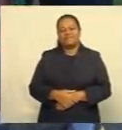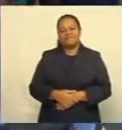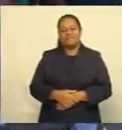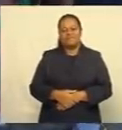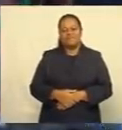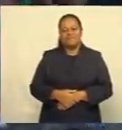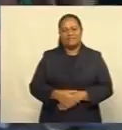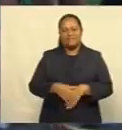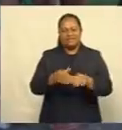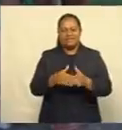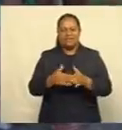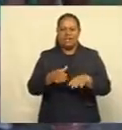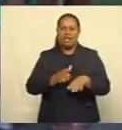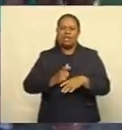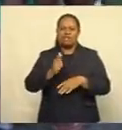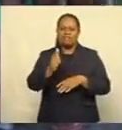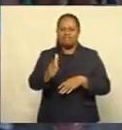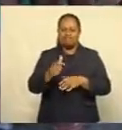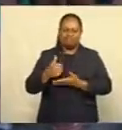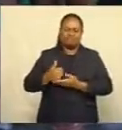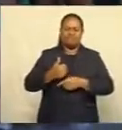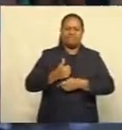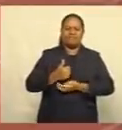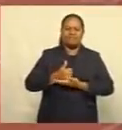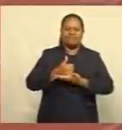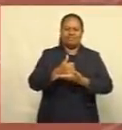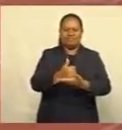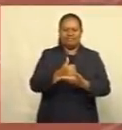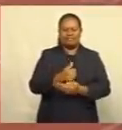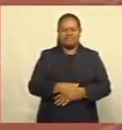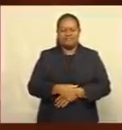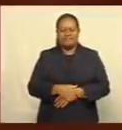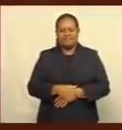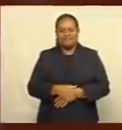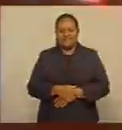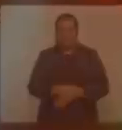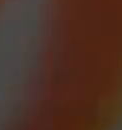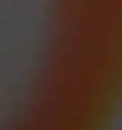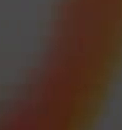And long distance, great guiding youngsters. This and more coming up.